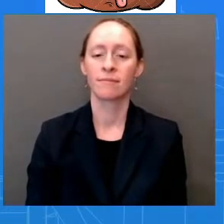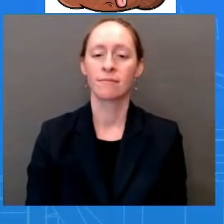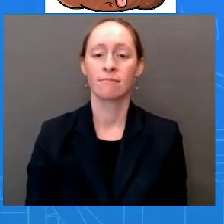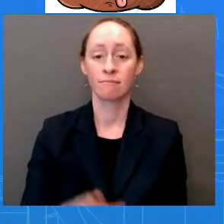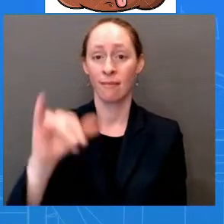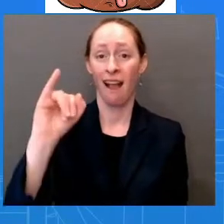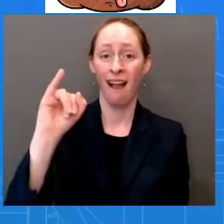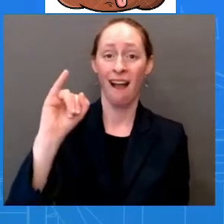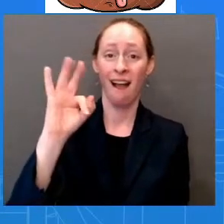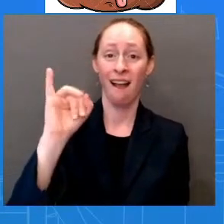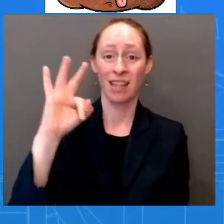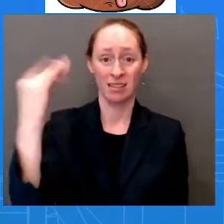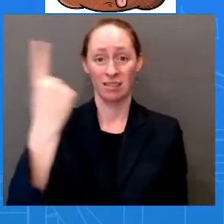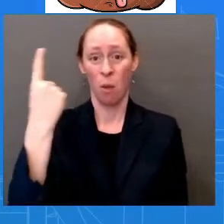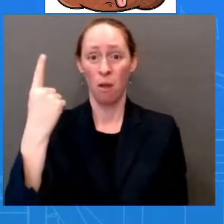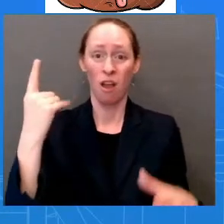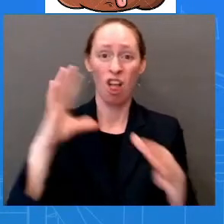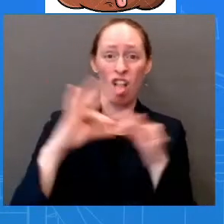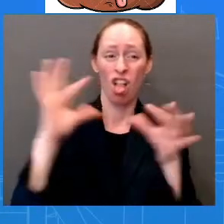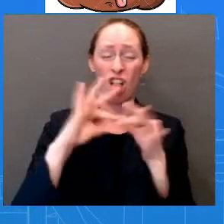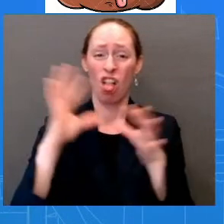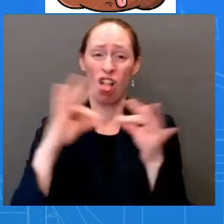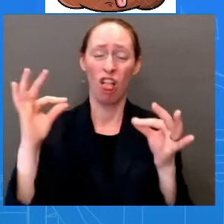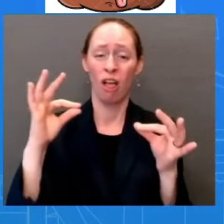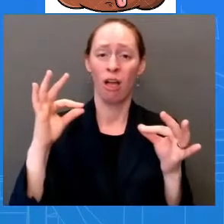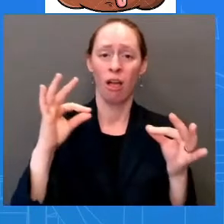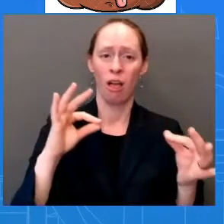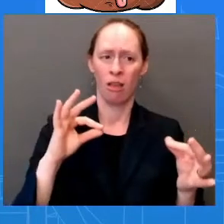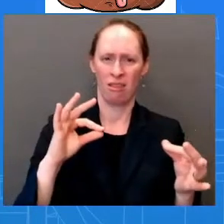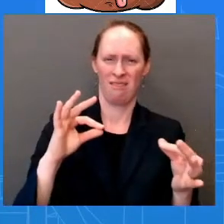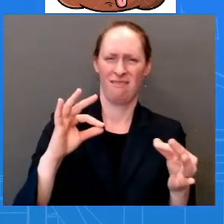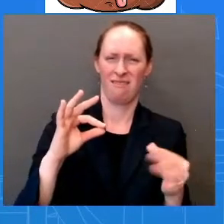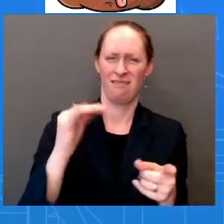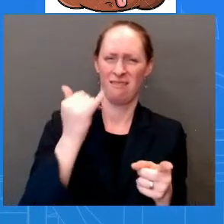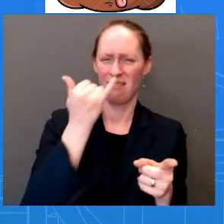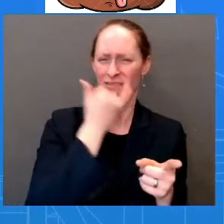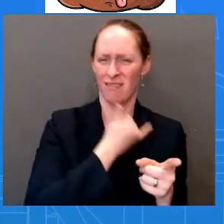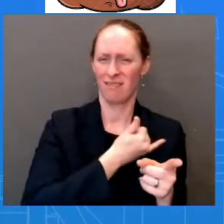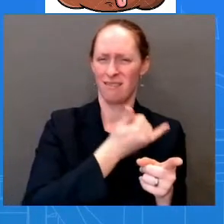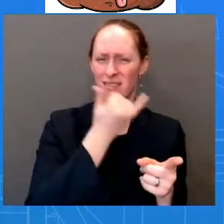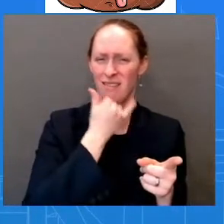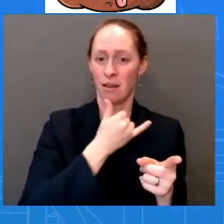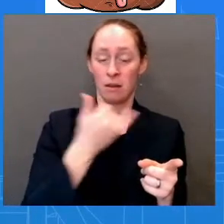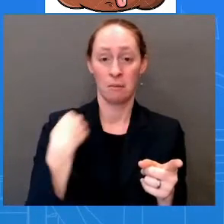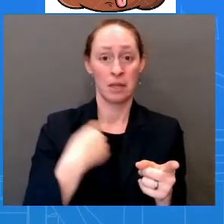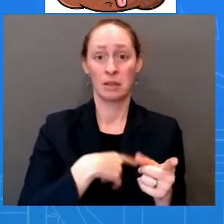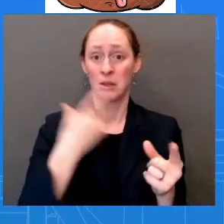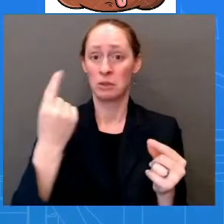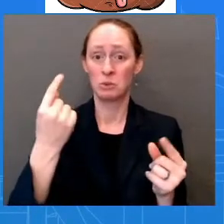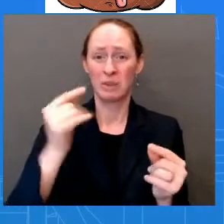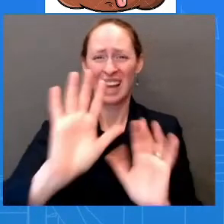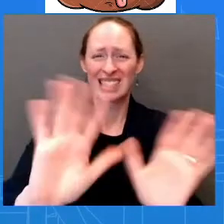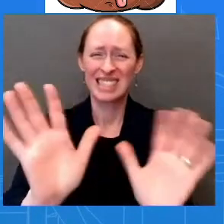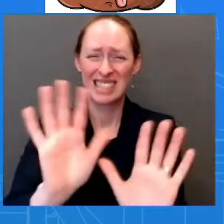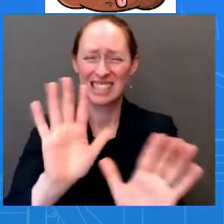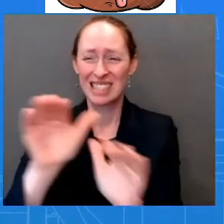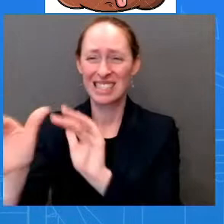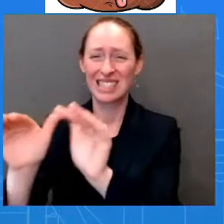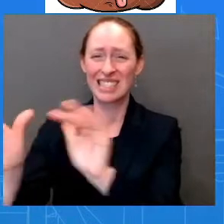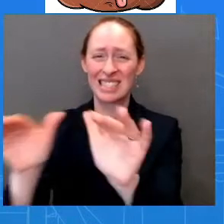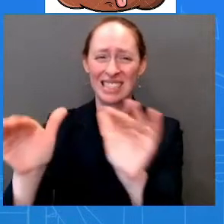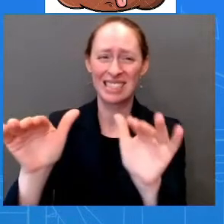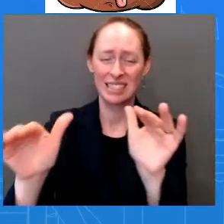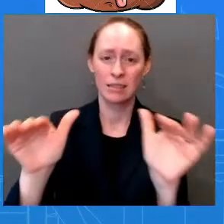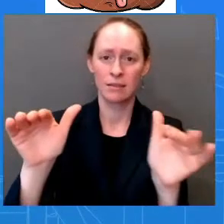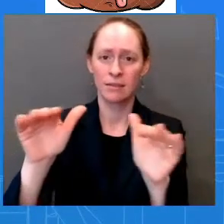information, to have trusted voices. So I started my comments by reminding everybody that America's physicians, like the